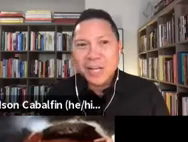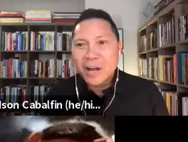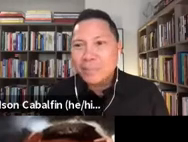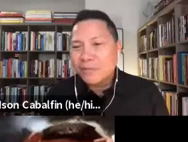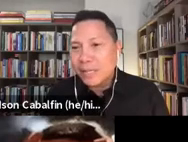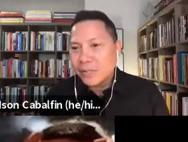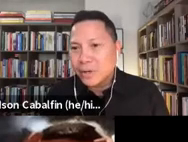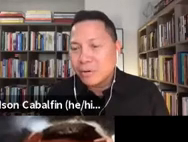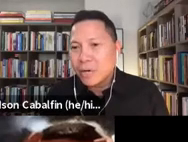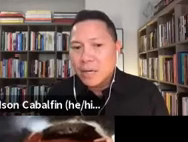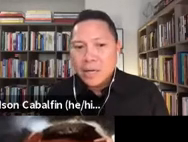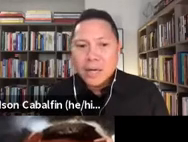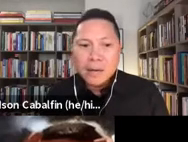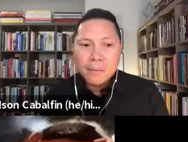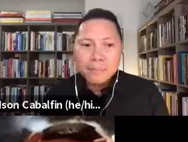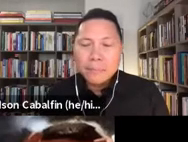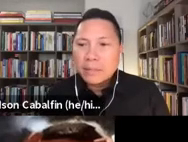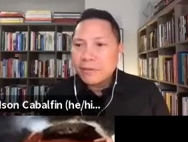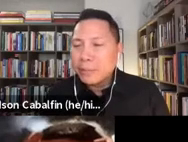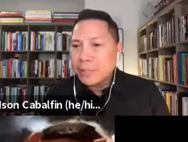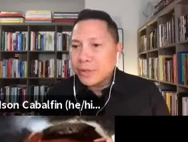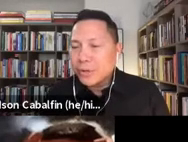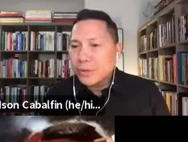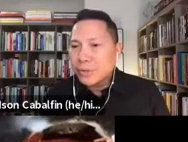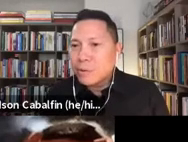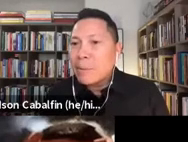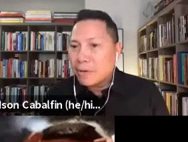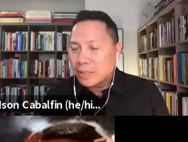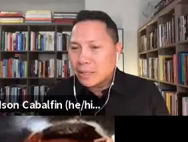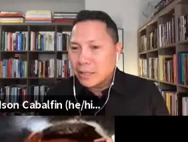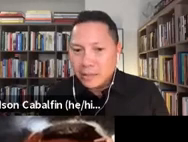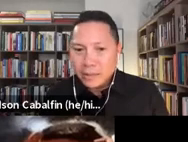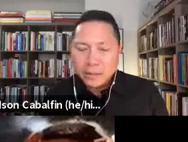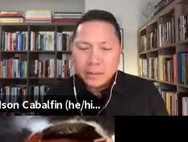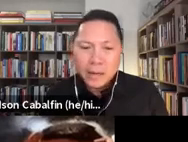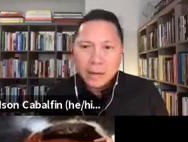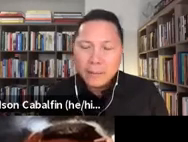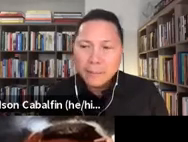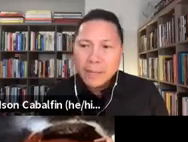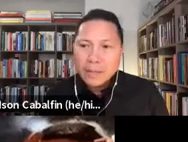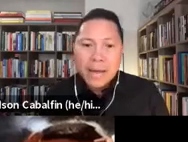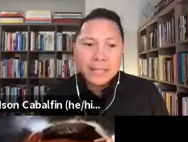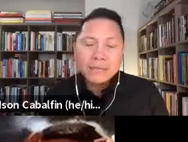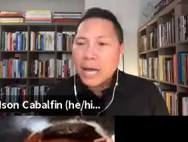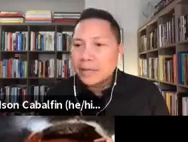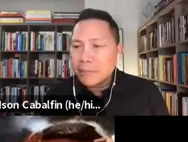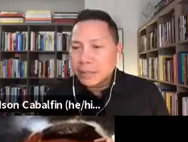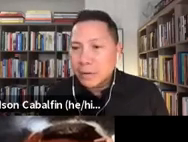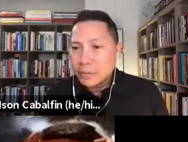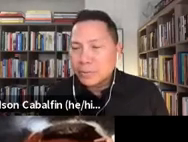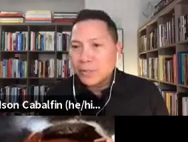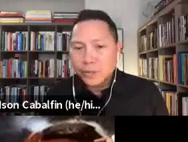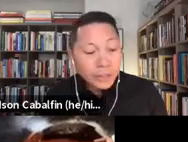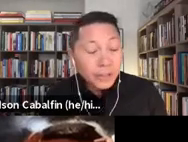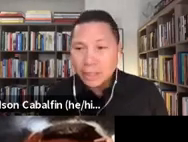because a couple of days ago, the Philippines also commemorated the Battle of the Island of Mactan,